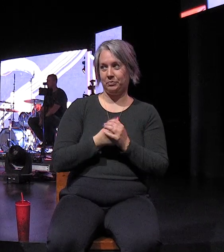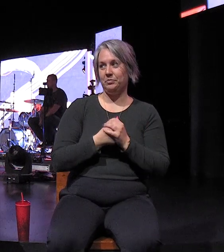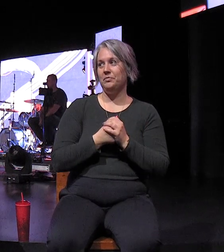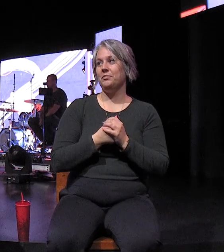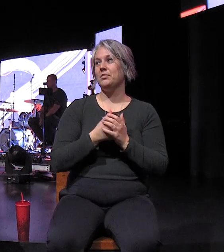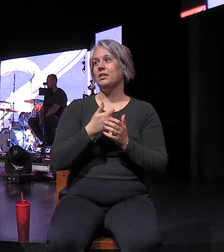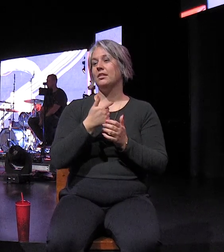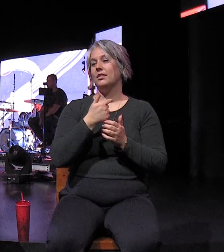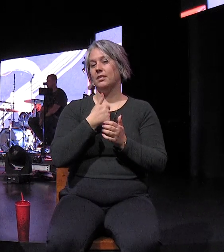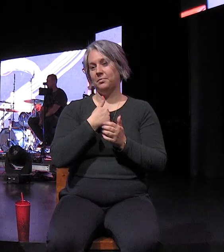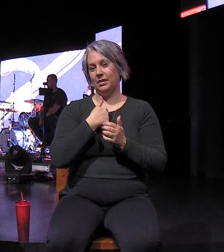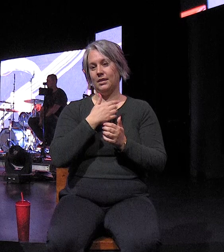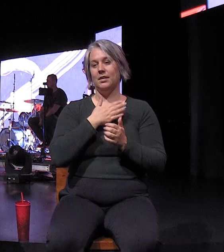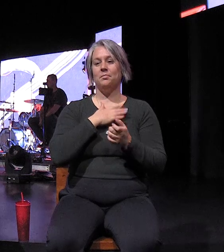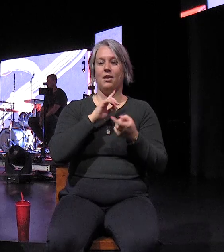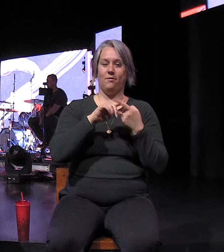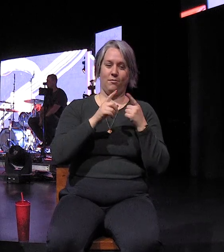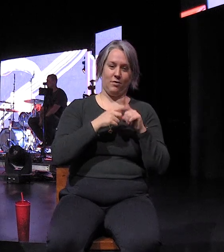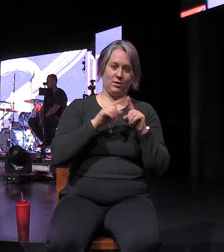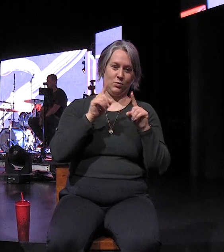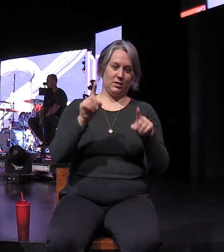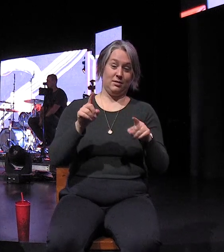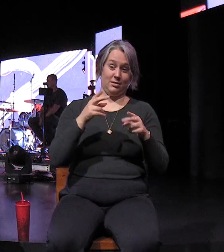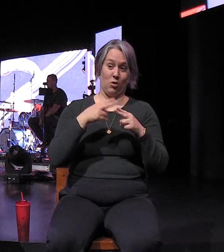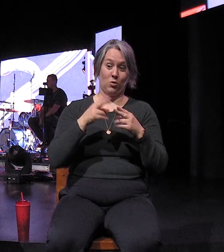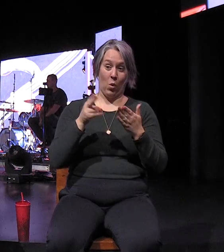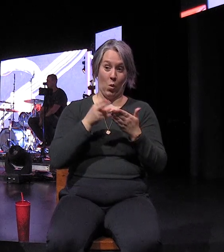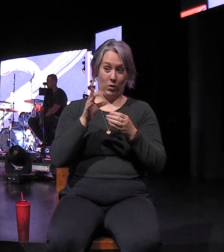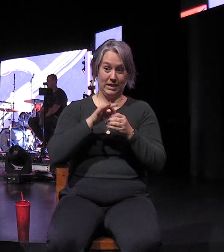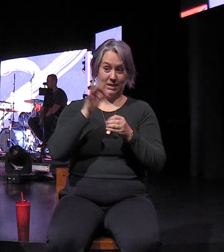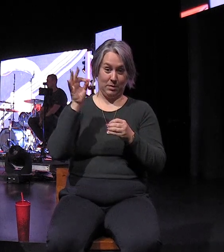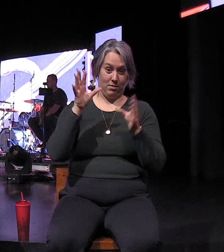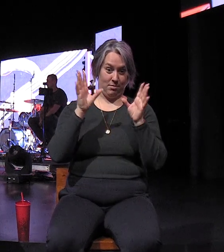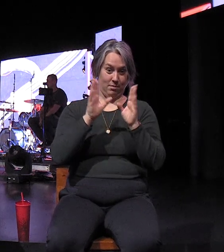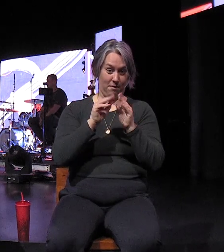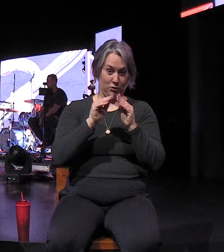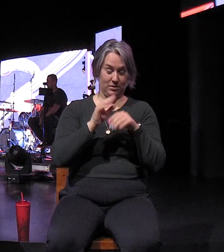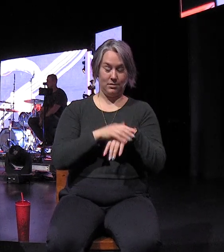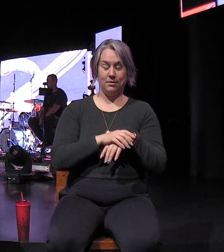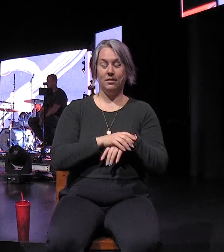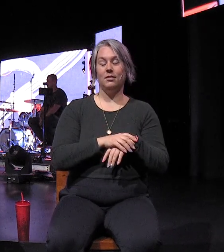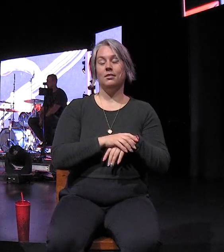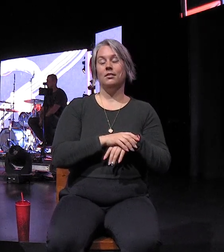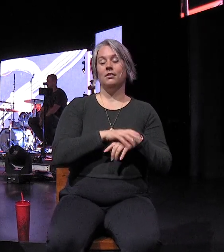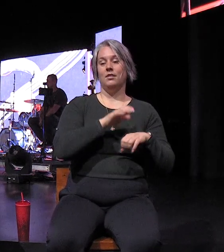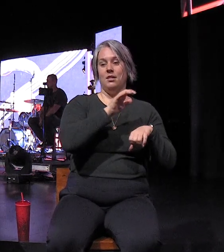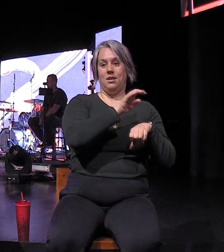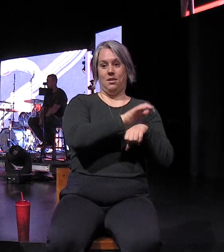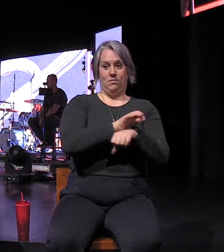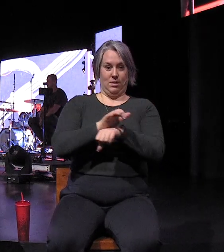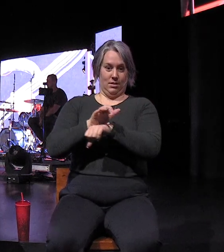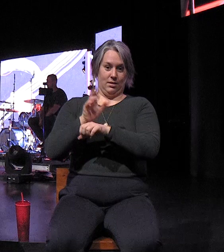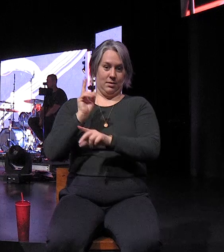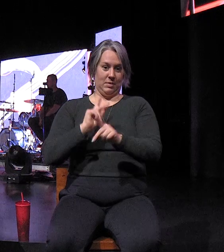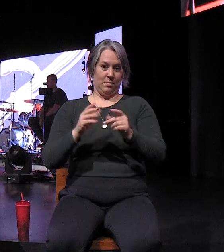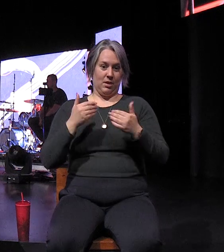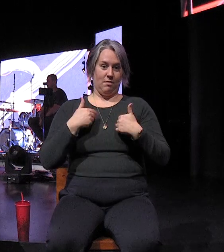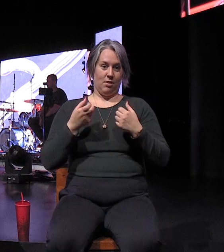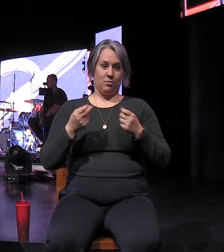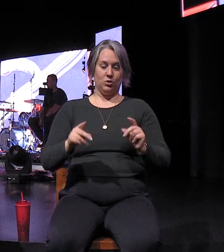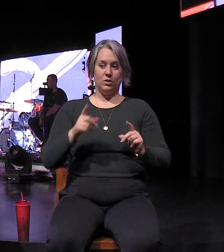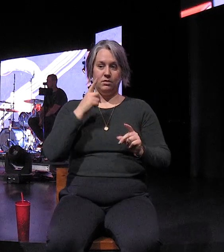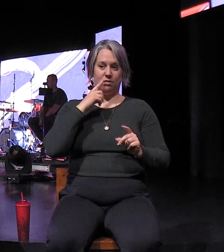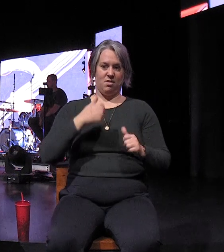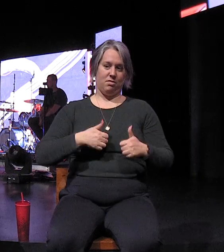friends to this Holy Spirit conference, it was called. And each night they gave people opportunity to surrender their lives more fully to the Lord